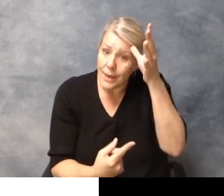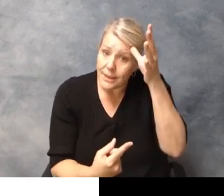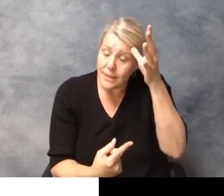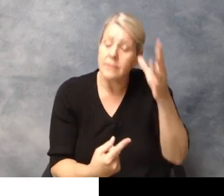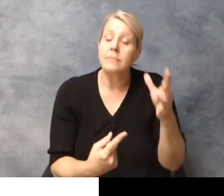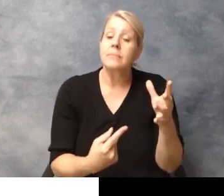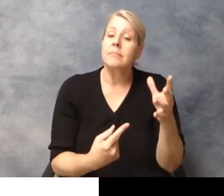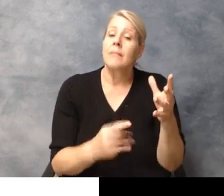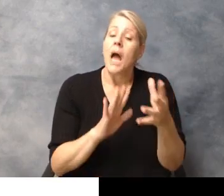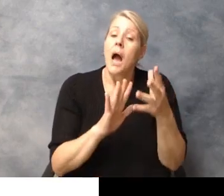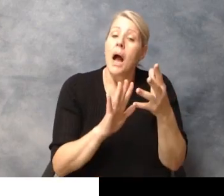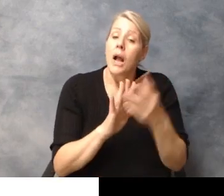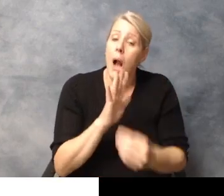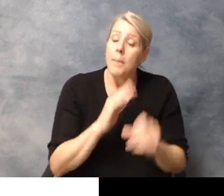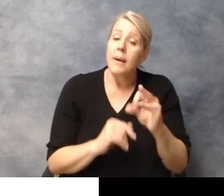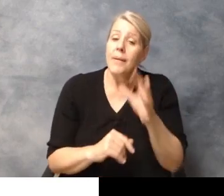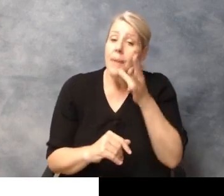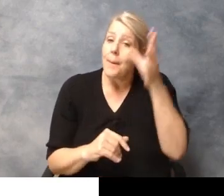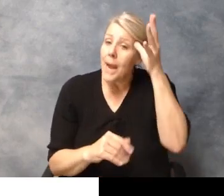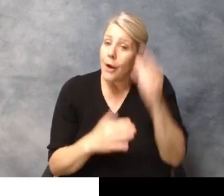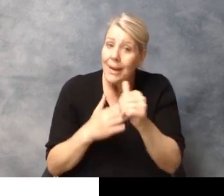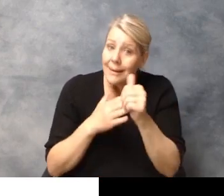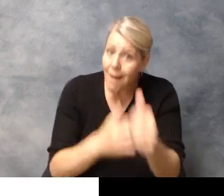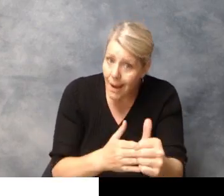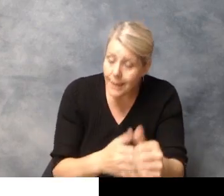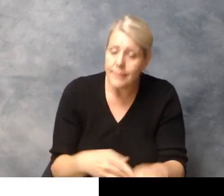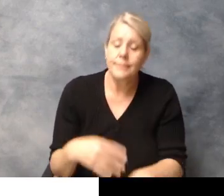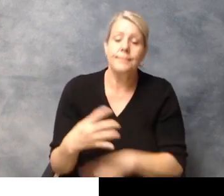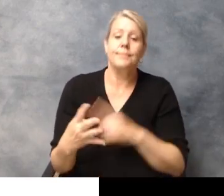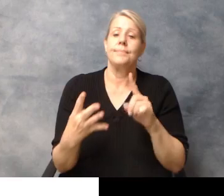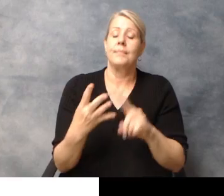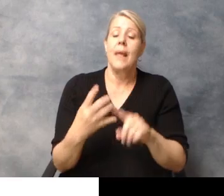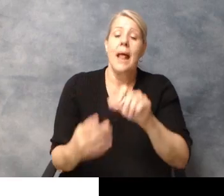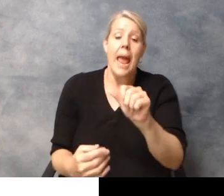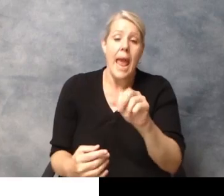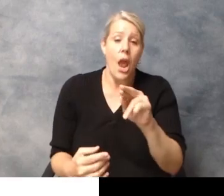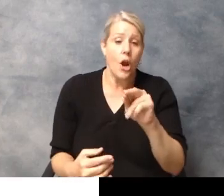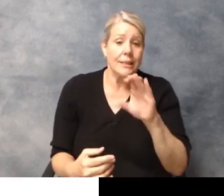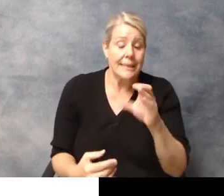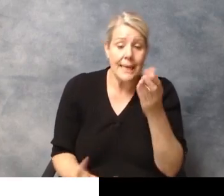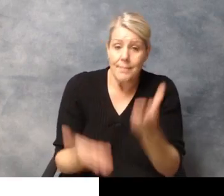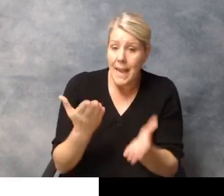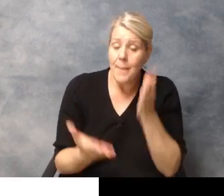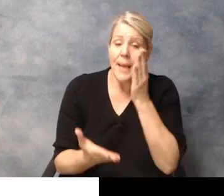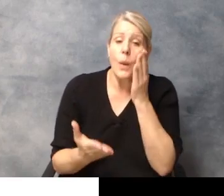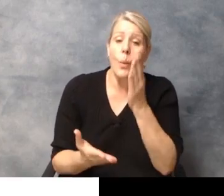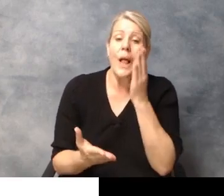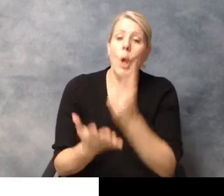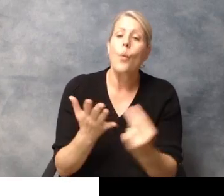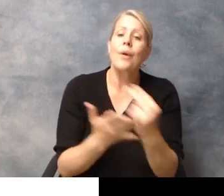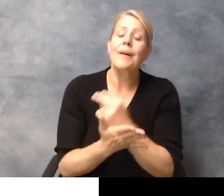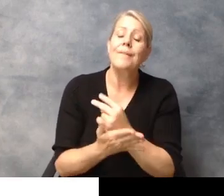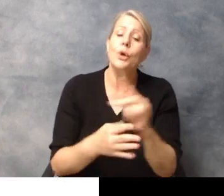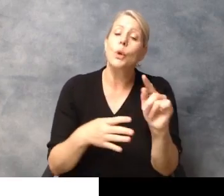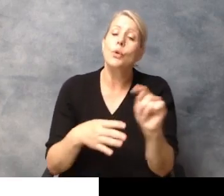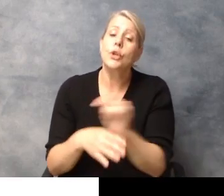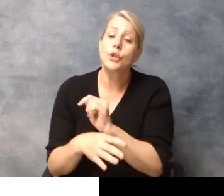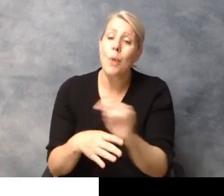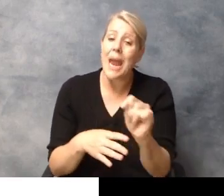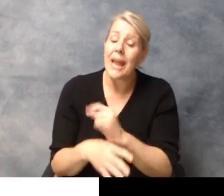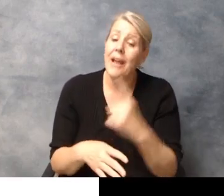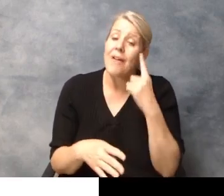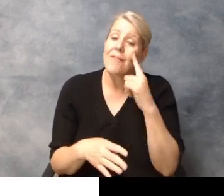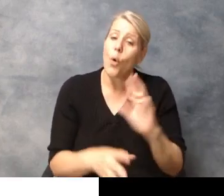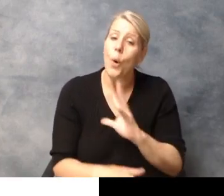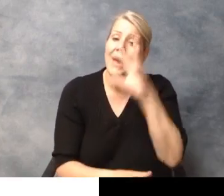further explanation. And/or the ARC may review the training on guidelines for participation in the alternate assessment